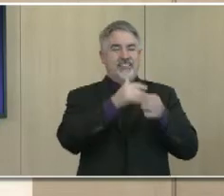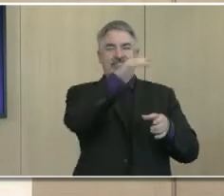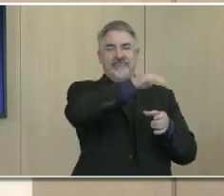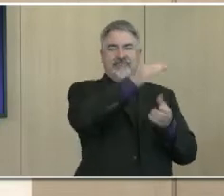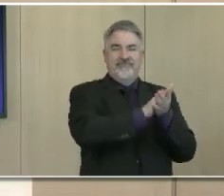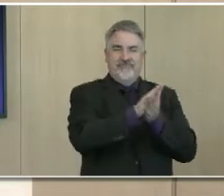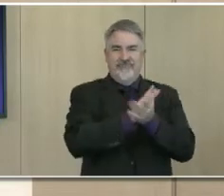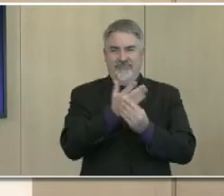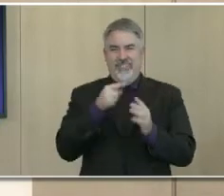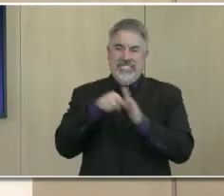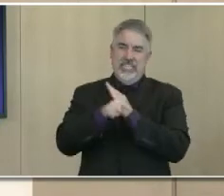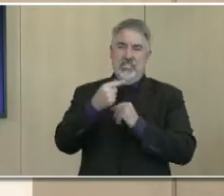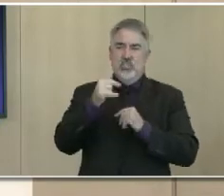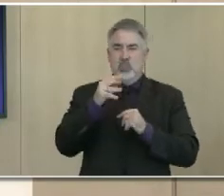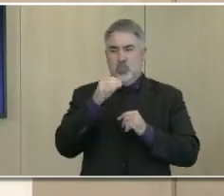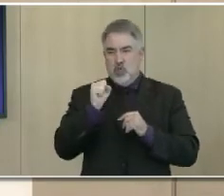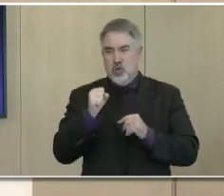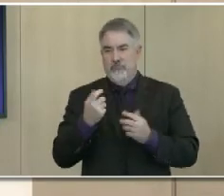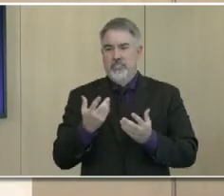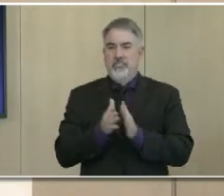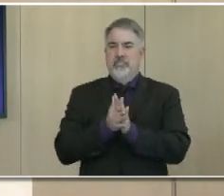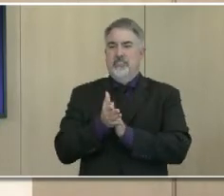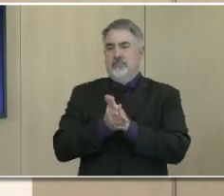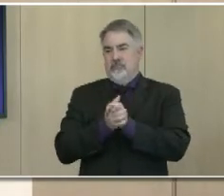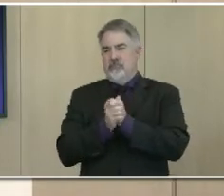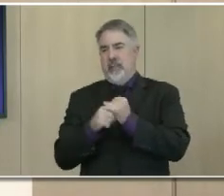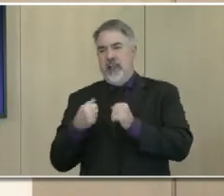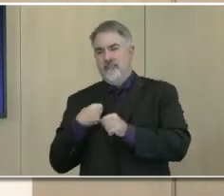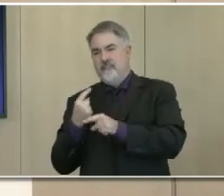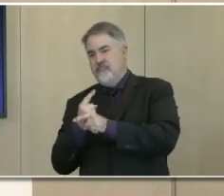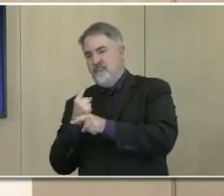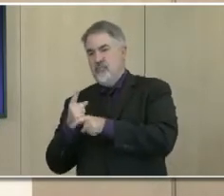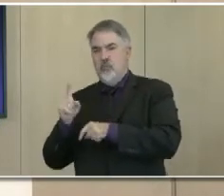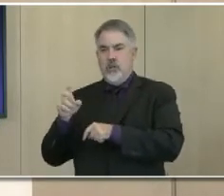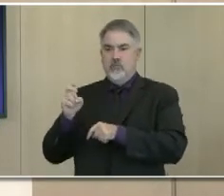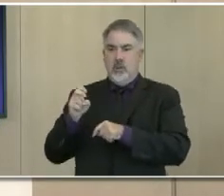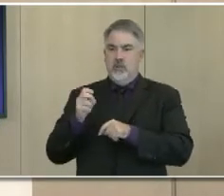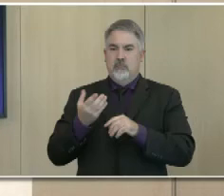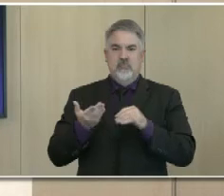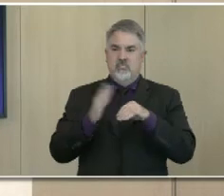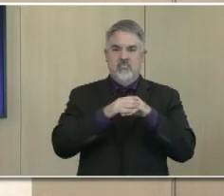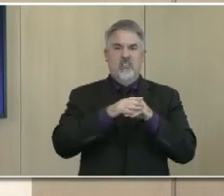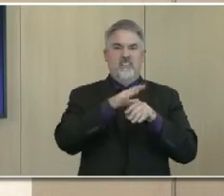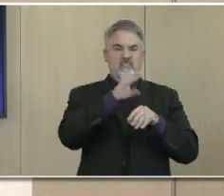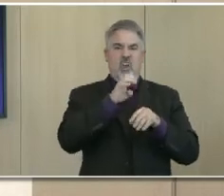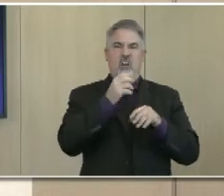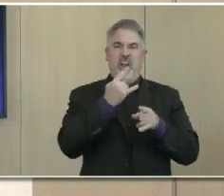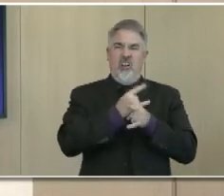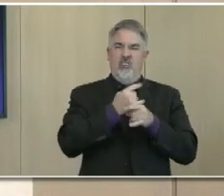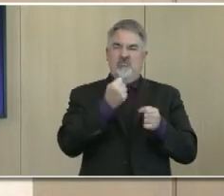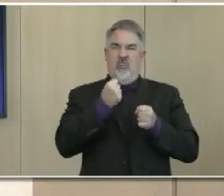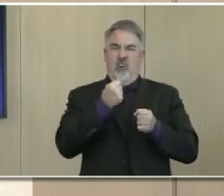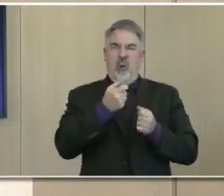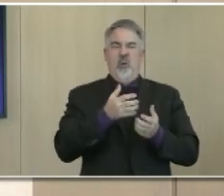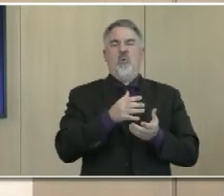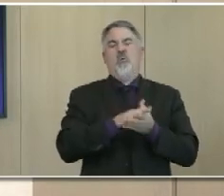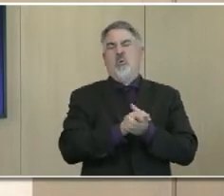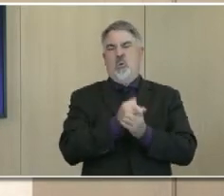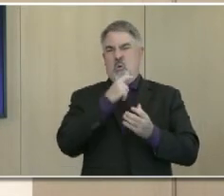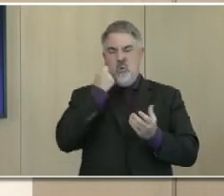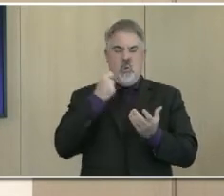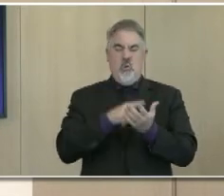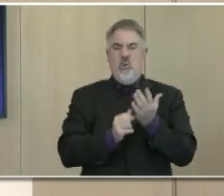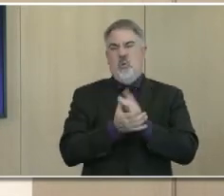million. Normally it's 200 to 300 parts per million. My hands are red because of that. So you can rest assured that restaurants are